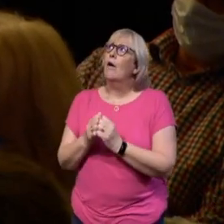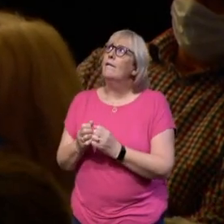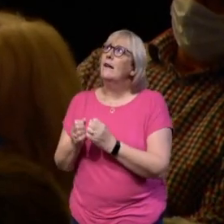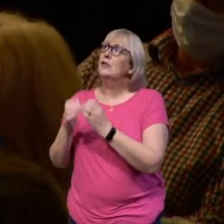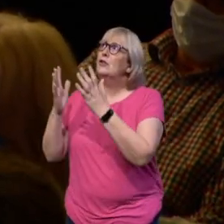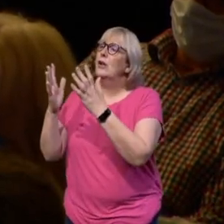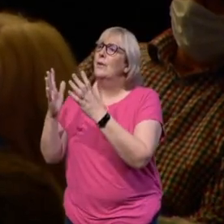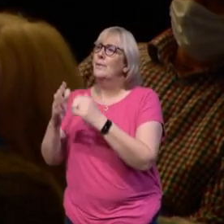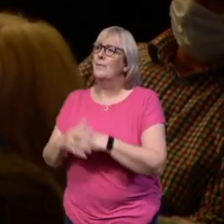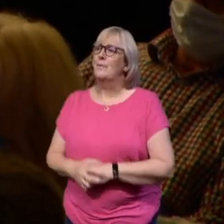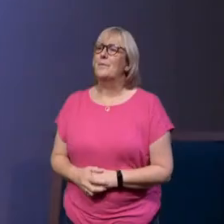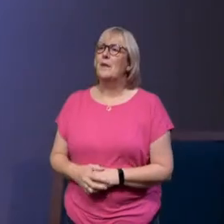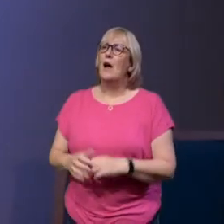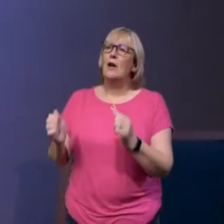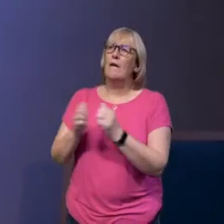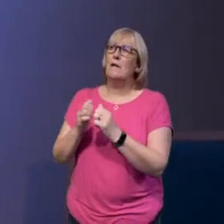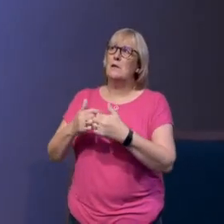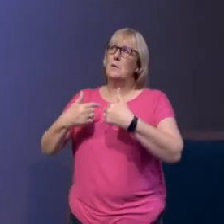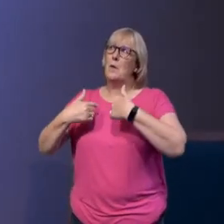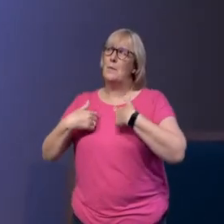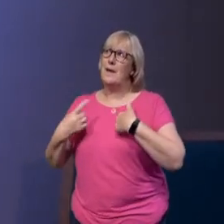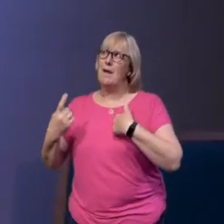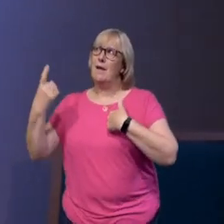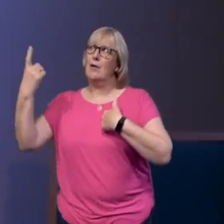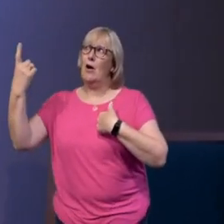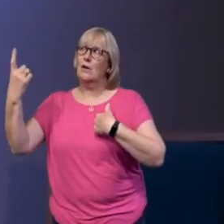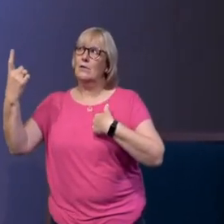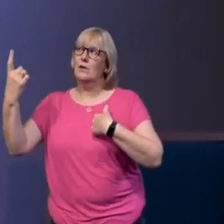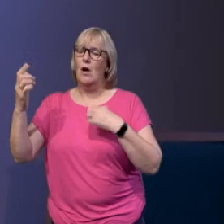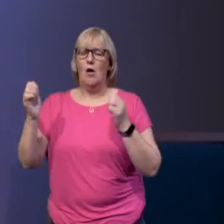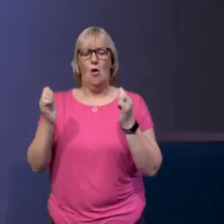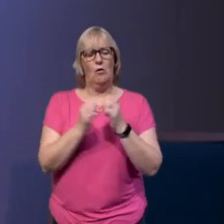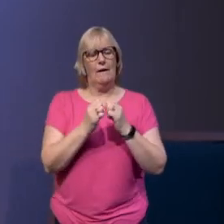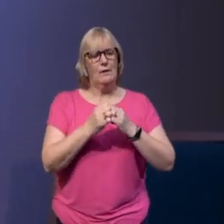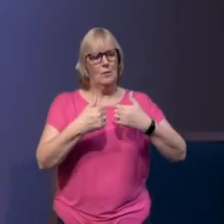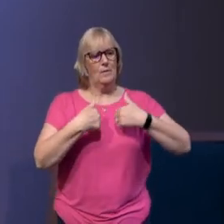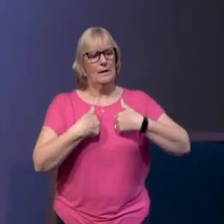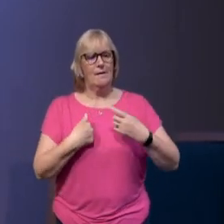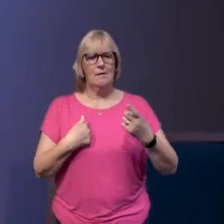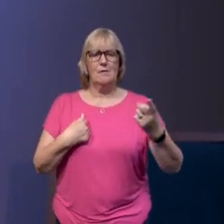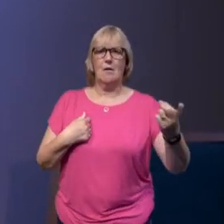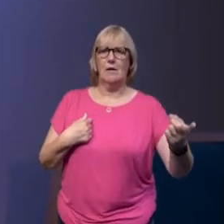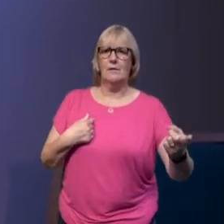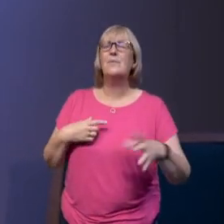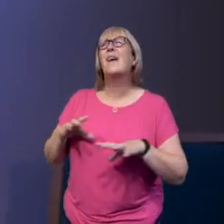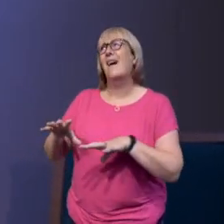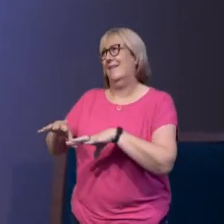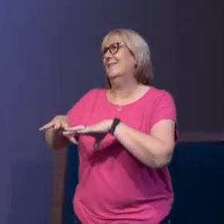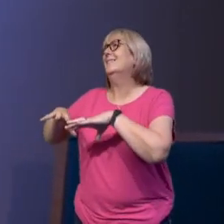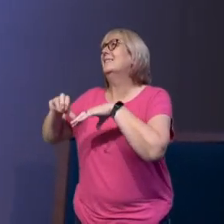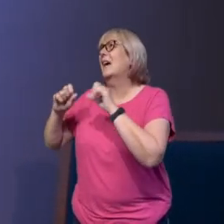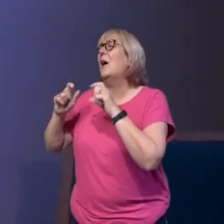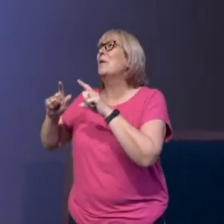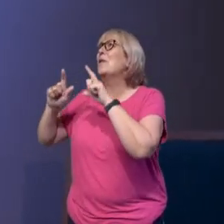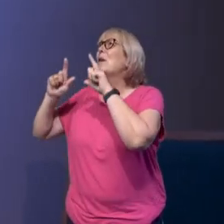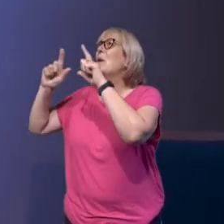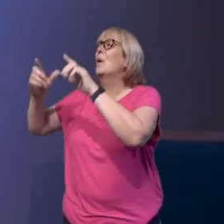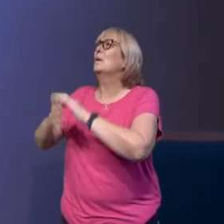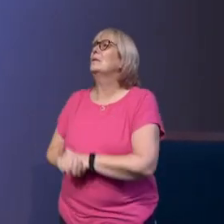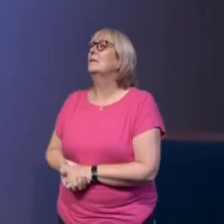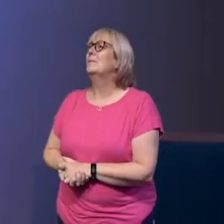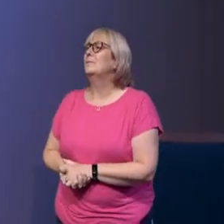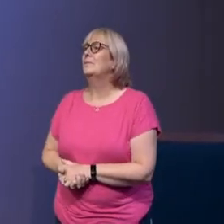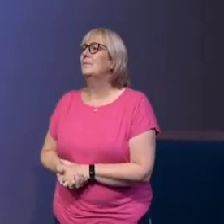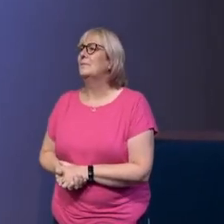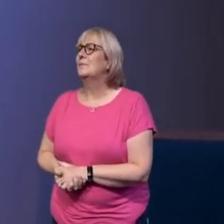people? Oh, brother, great question. Look, of course, we begin with the Lord. But if we've got to be in a safe place where we say, brother, can you